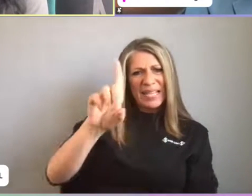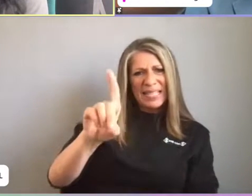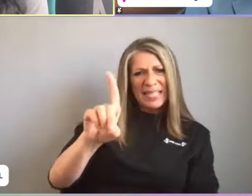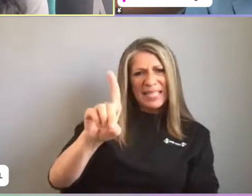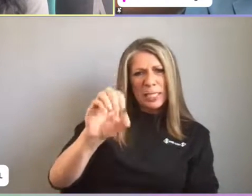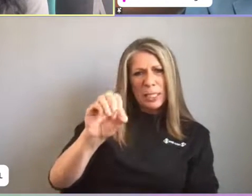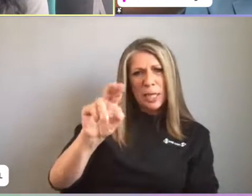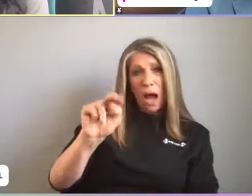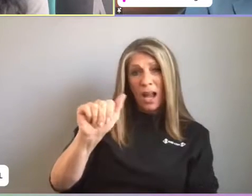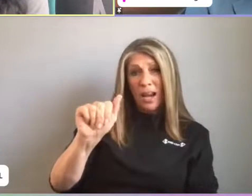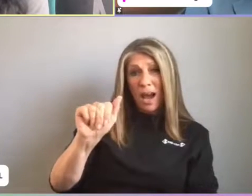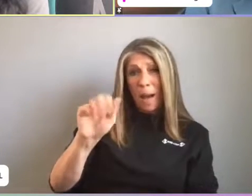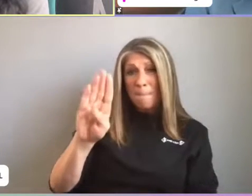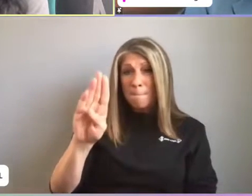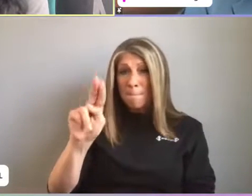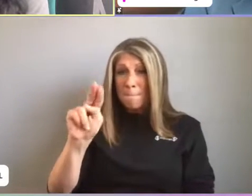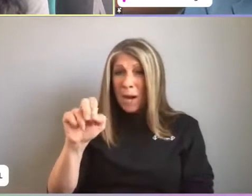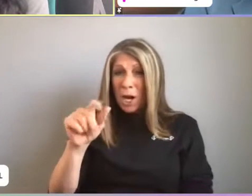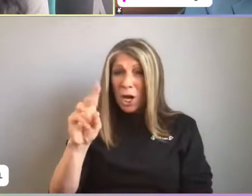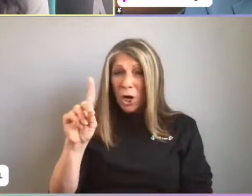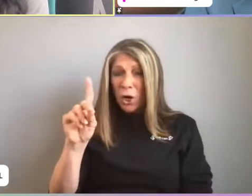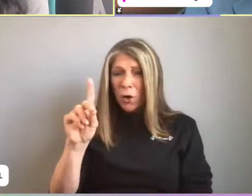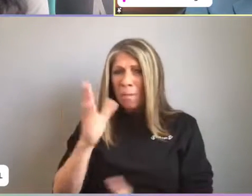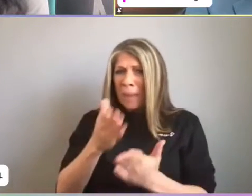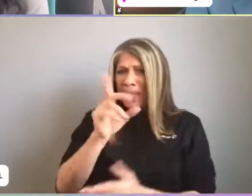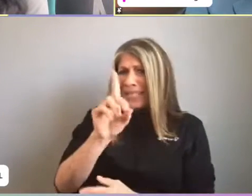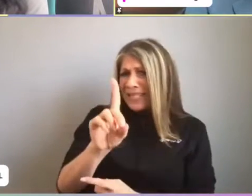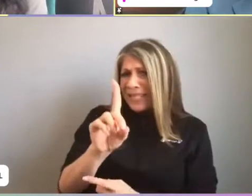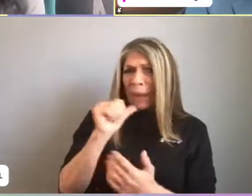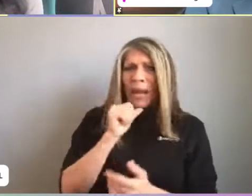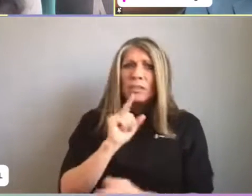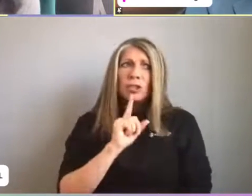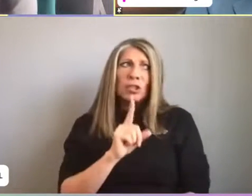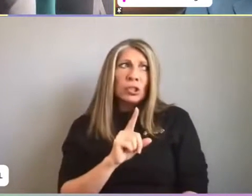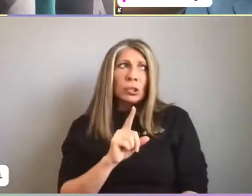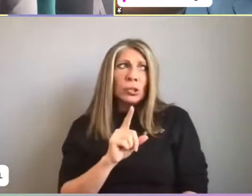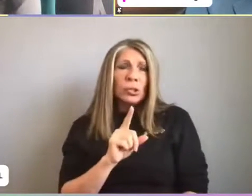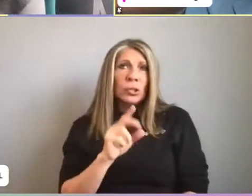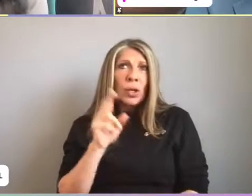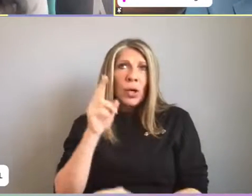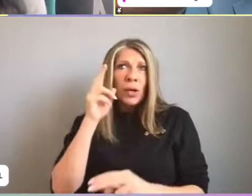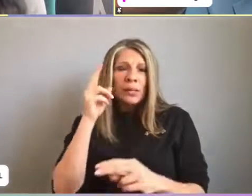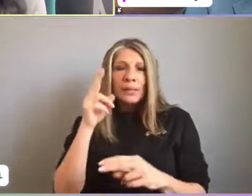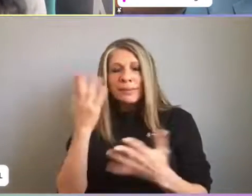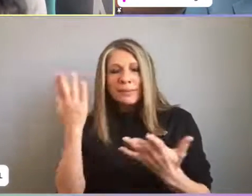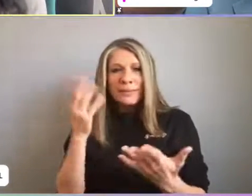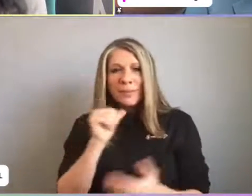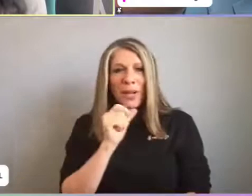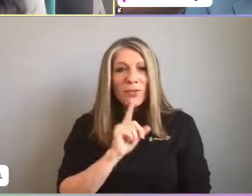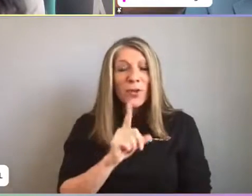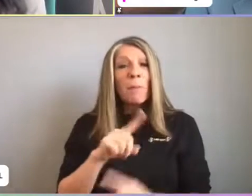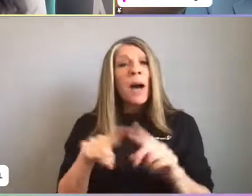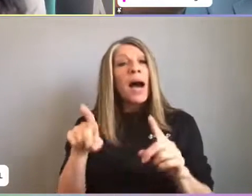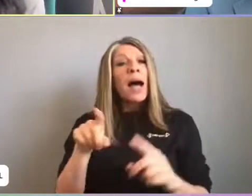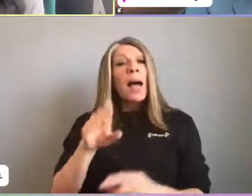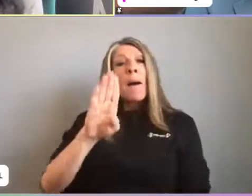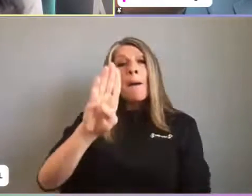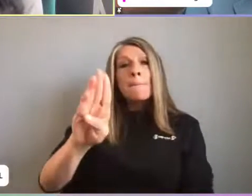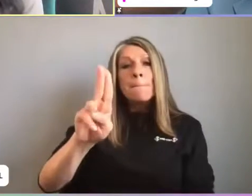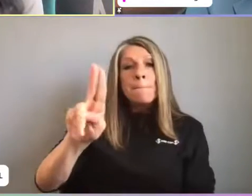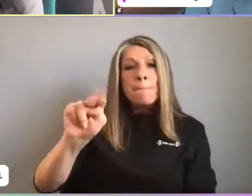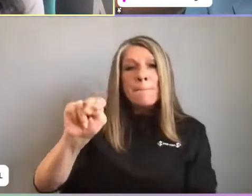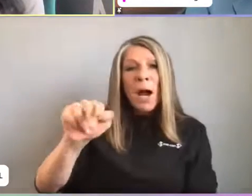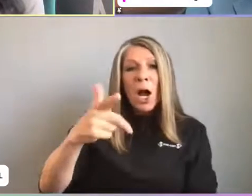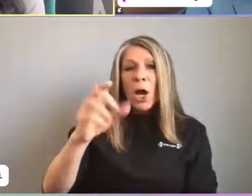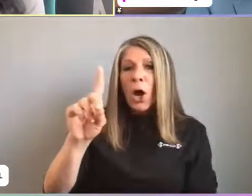Bungard. I apologize. I should have known that before coming here, but Yeah, no worries. I, of course, am blanking. But truth be told, Bungard is not a